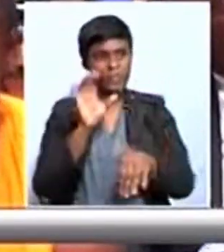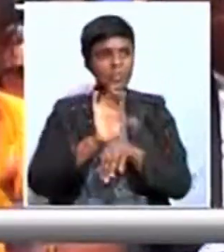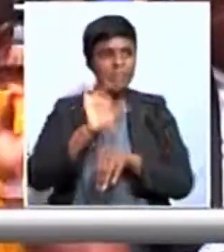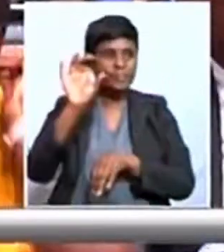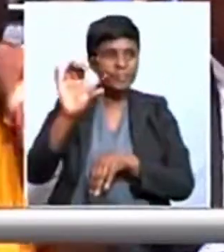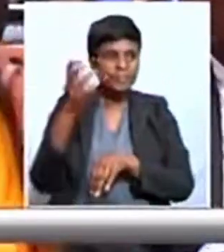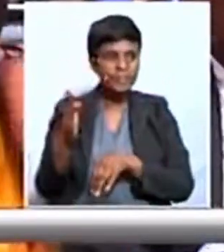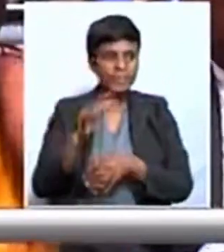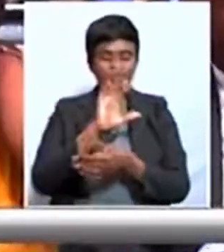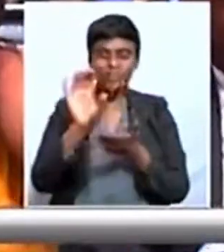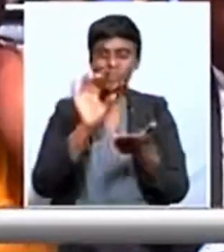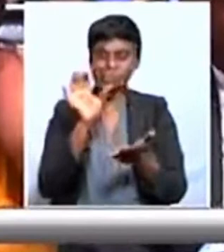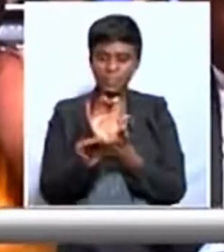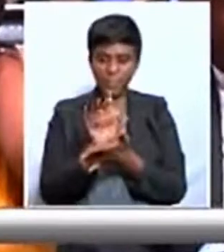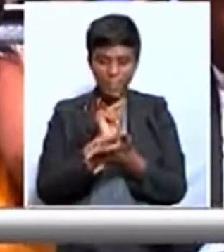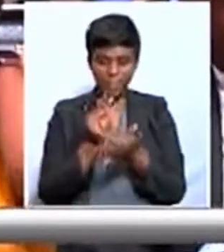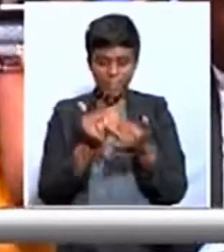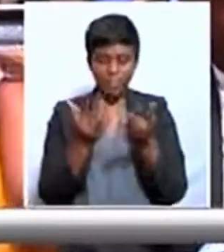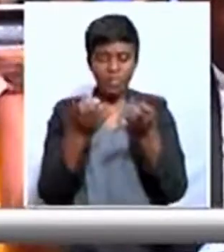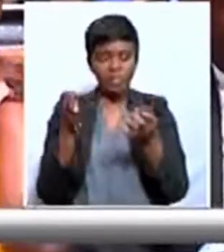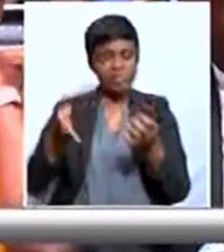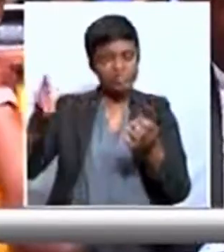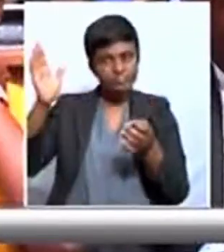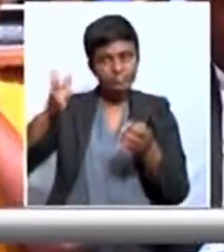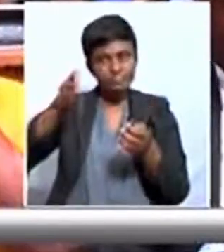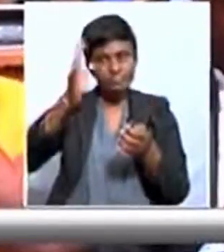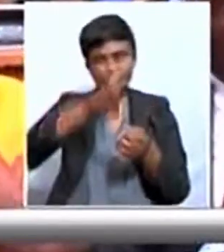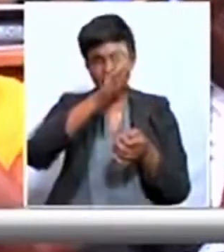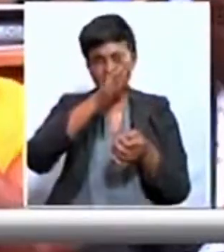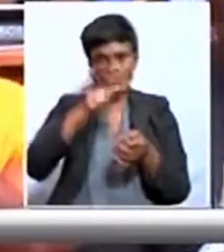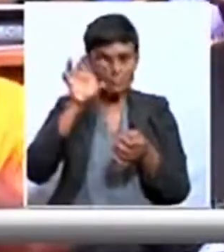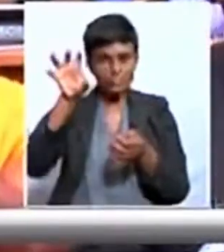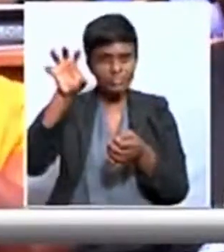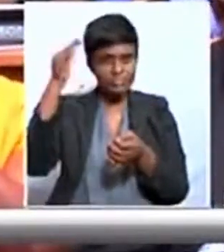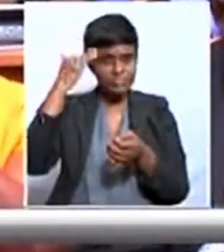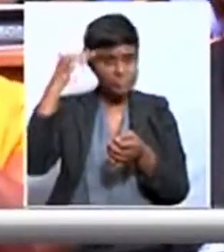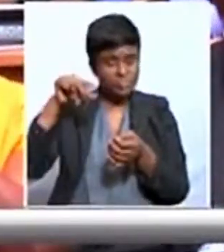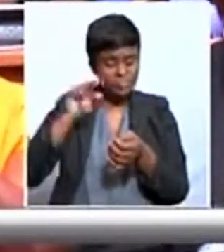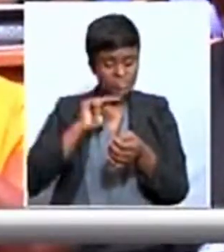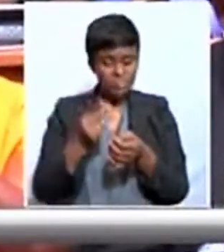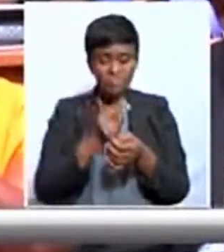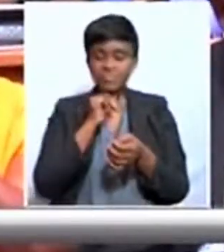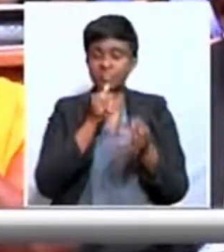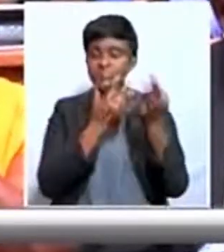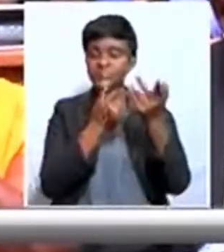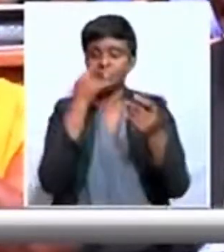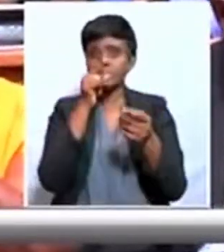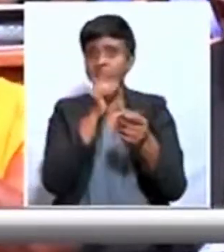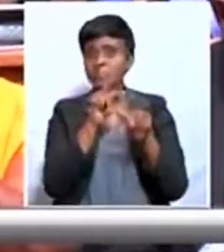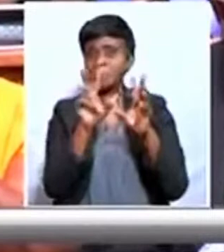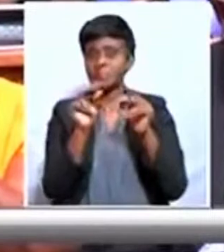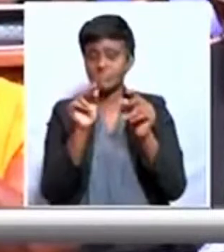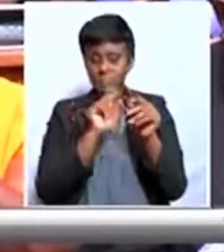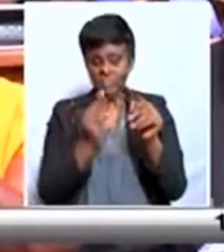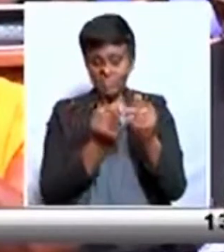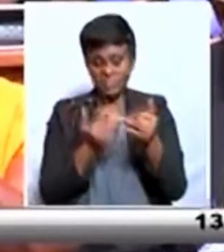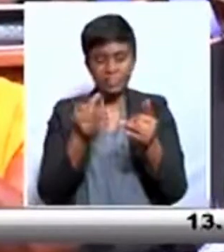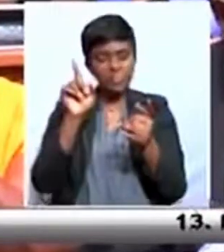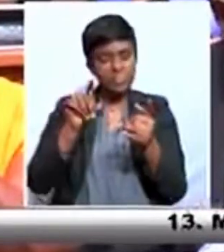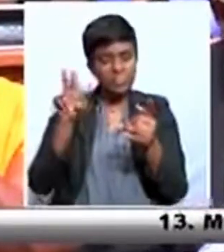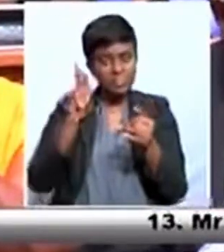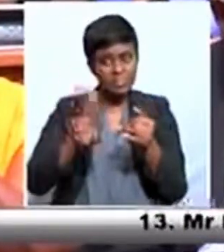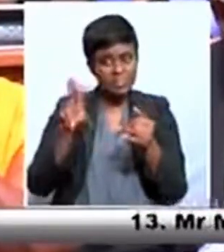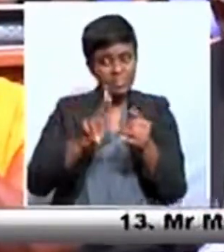Chipata, Choma. We want to go to all provincial headquarters, but we shall not wait for that. We need also to use Madich. Madich